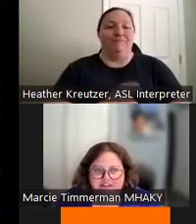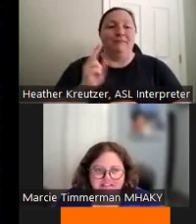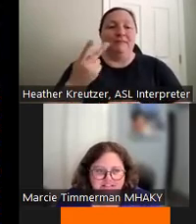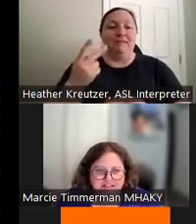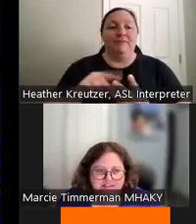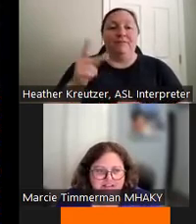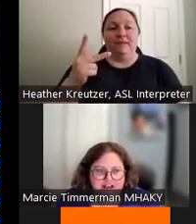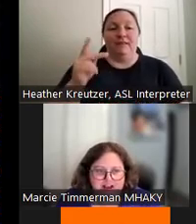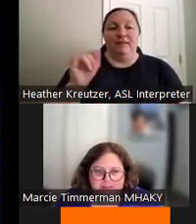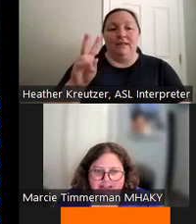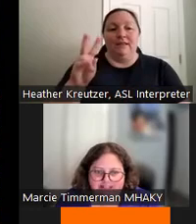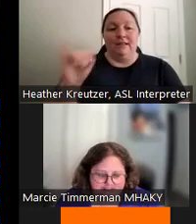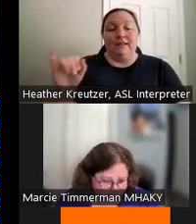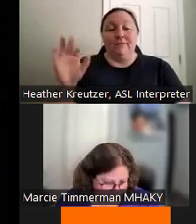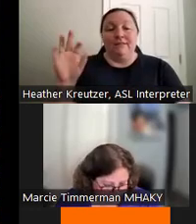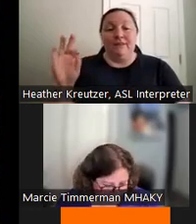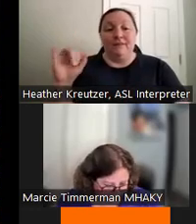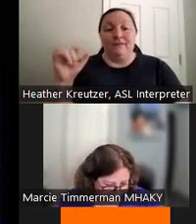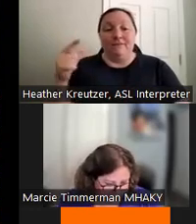Miss Kivy Figs. Kivy